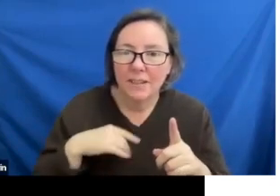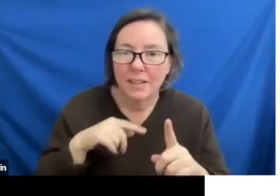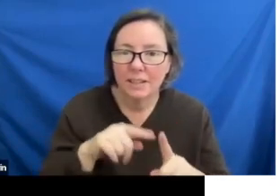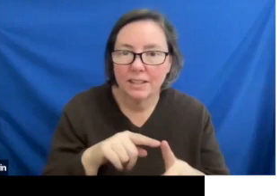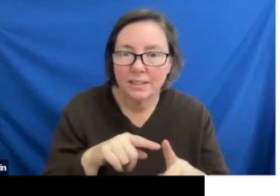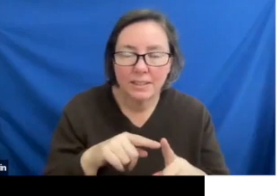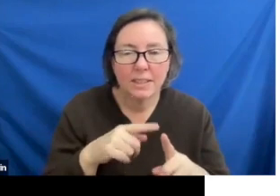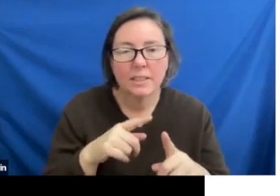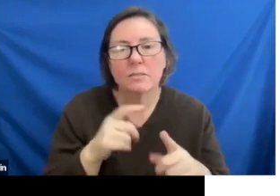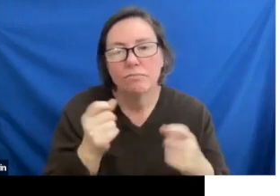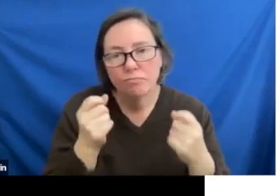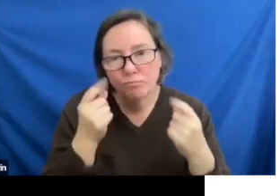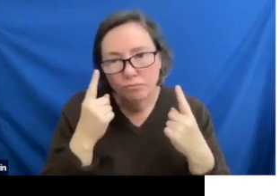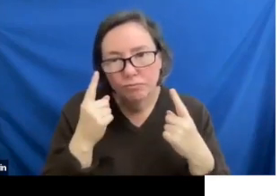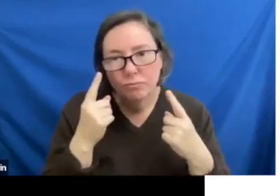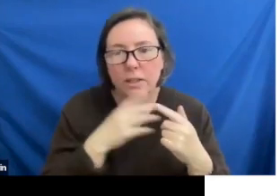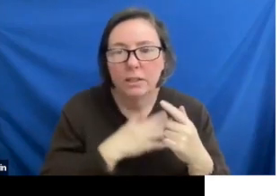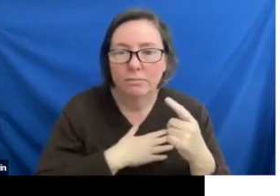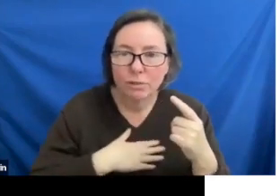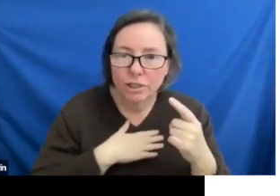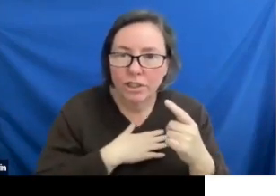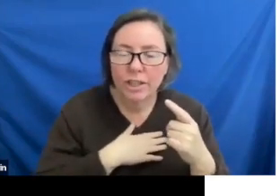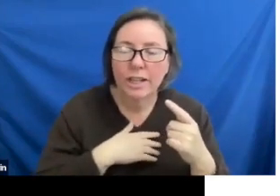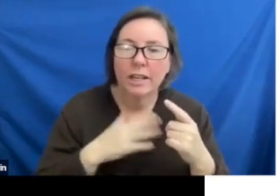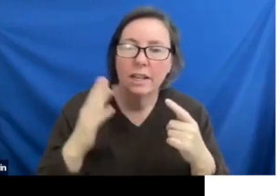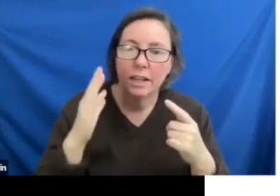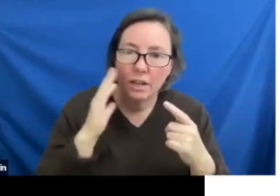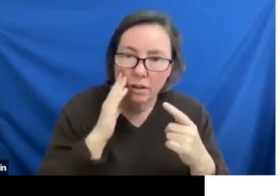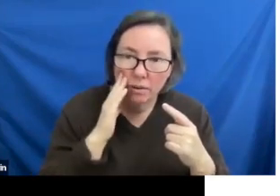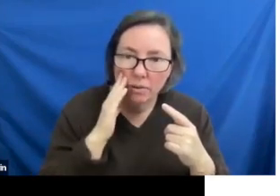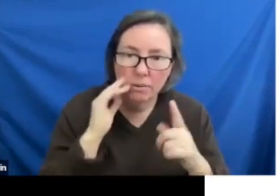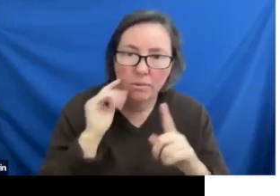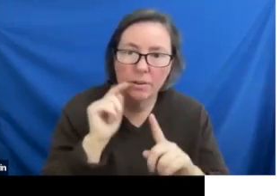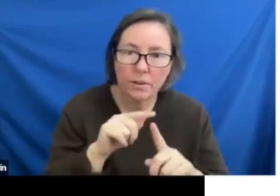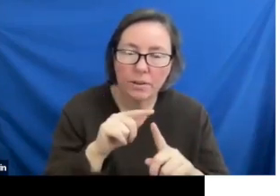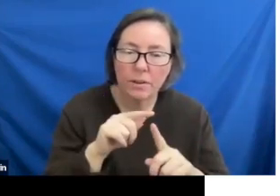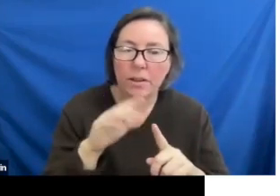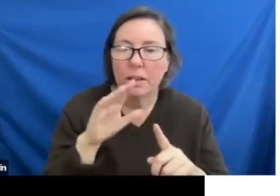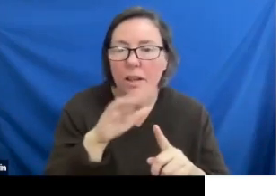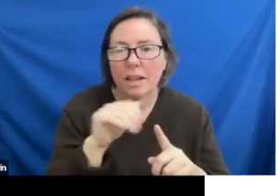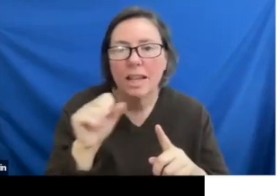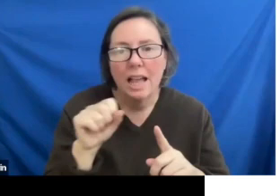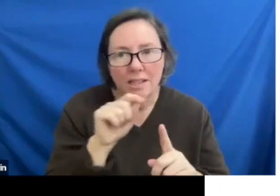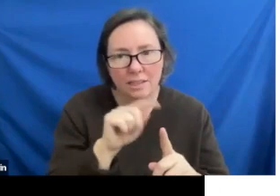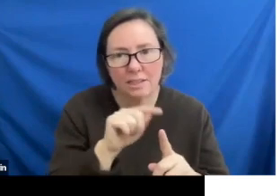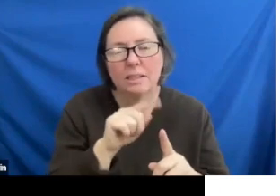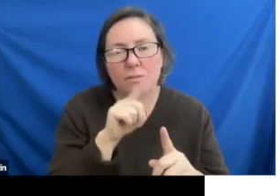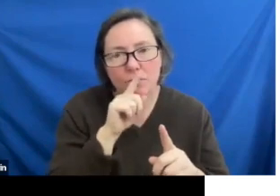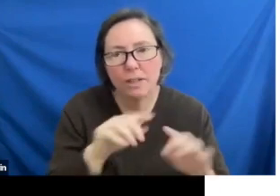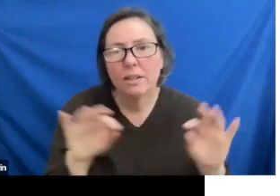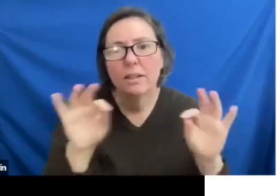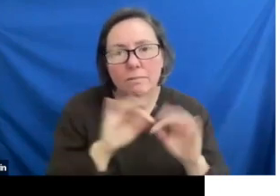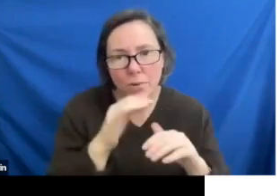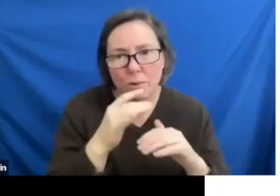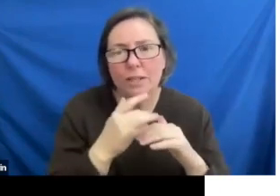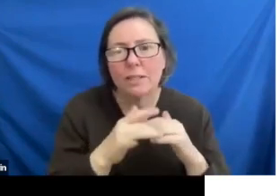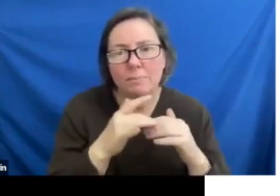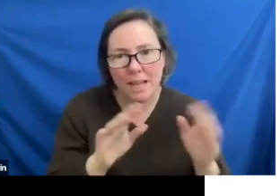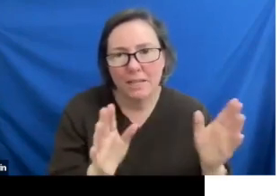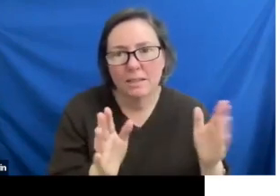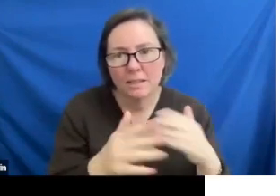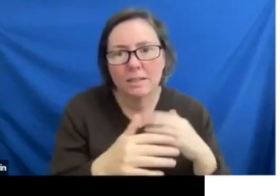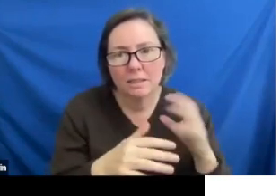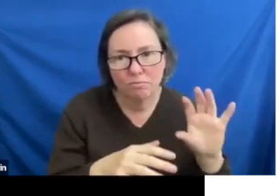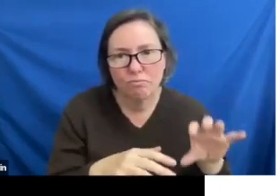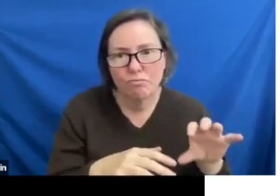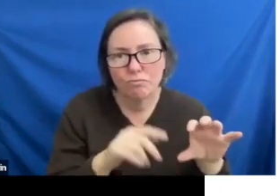certainly understand and appreciate and know that the cast is an important space, and ensuring that